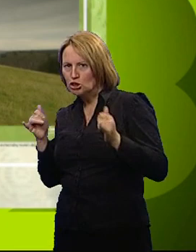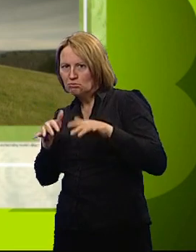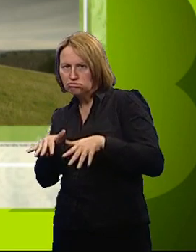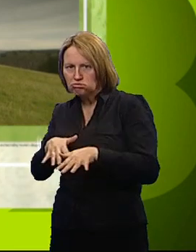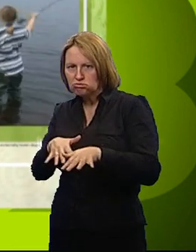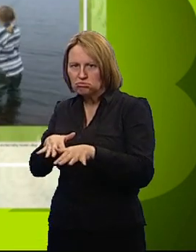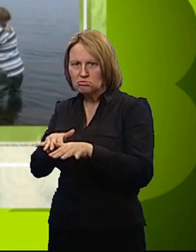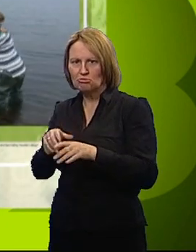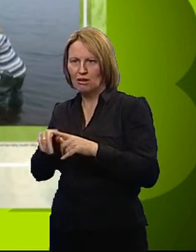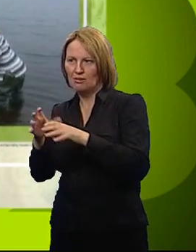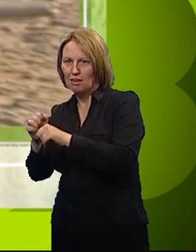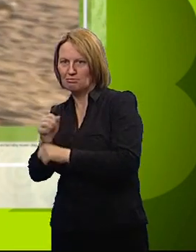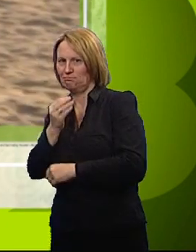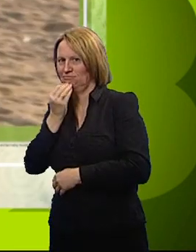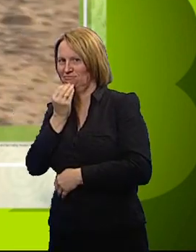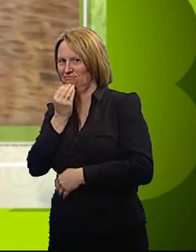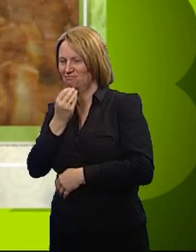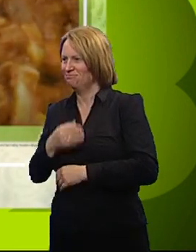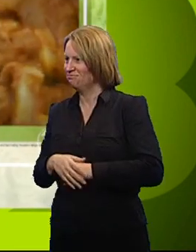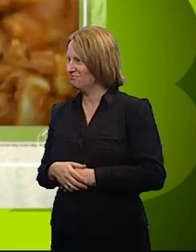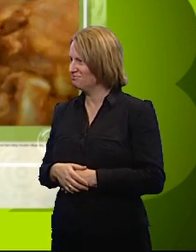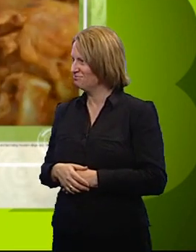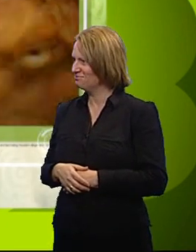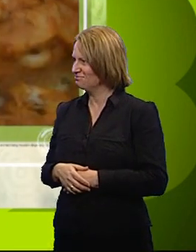to herd sheep and attempt to catch your own lunch.